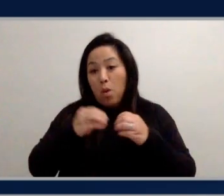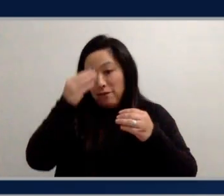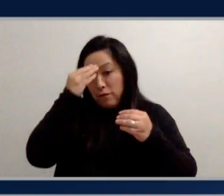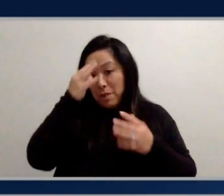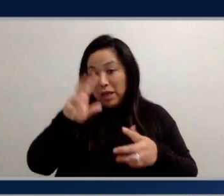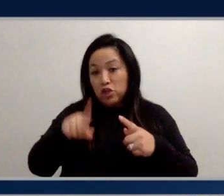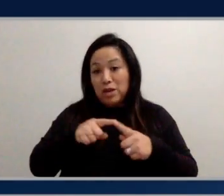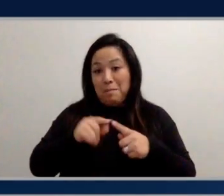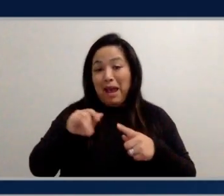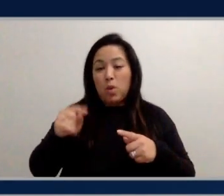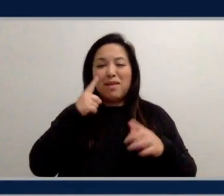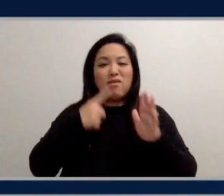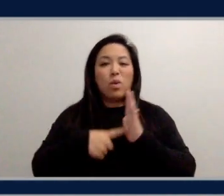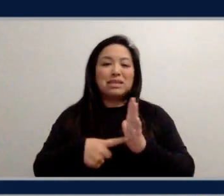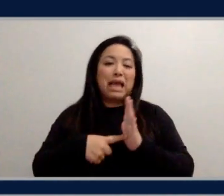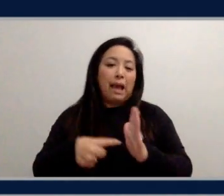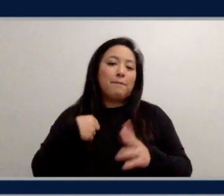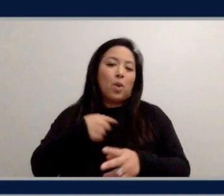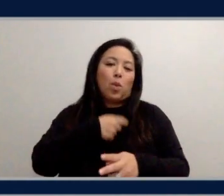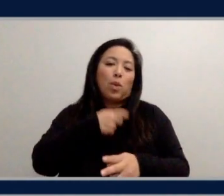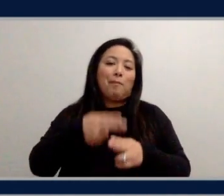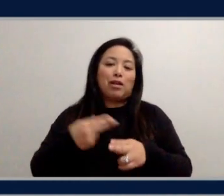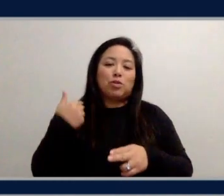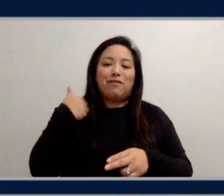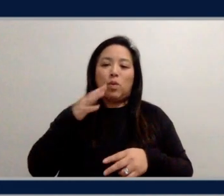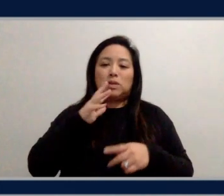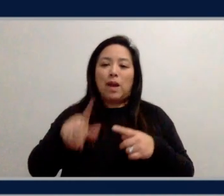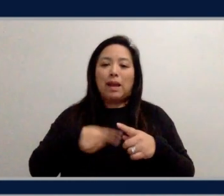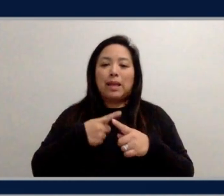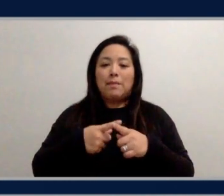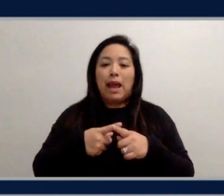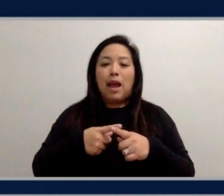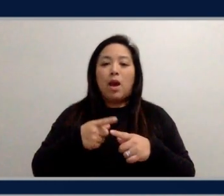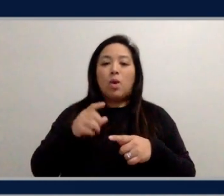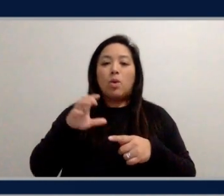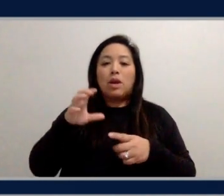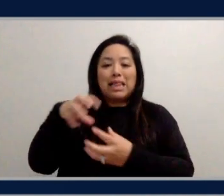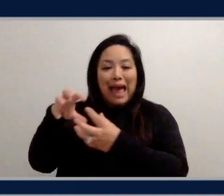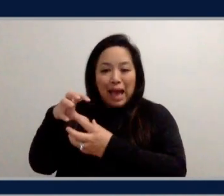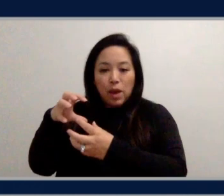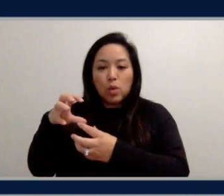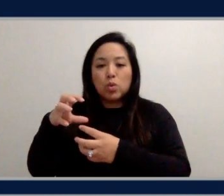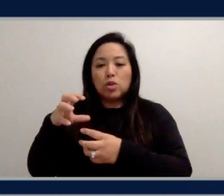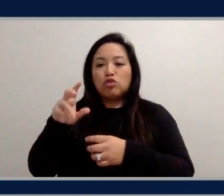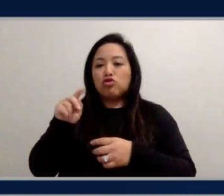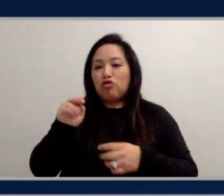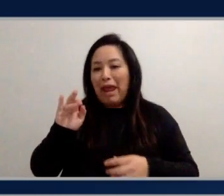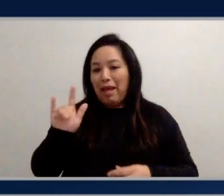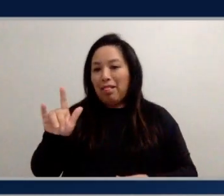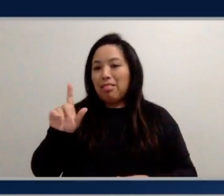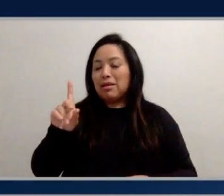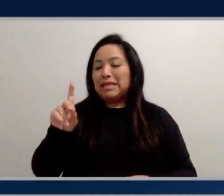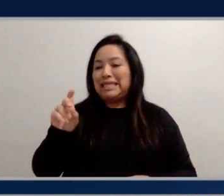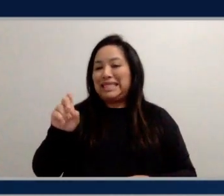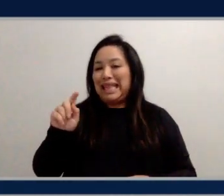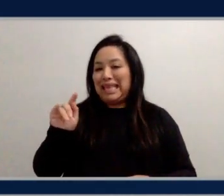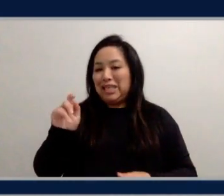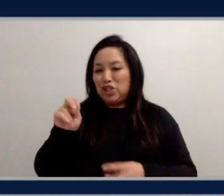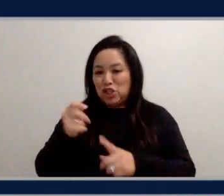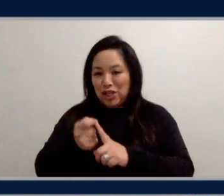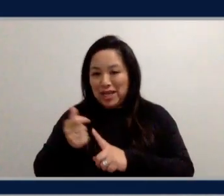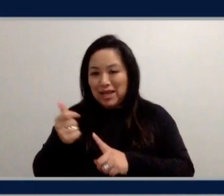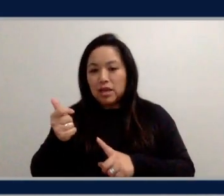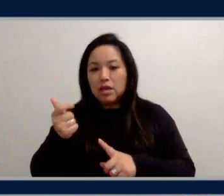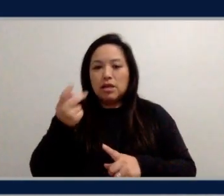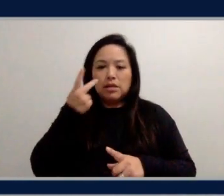So for example, we mentioned earlier the CloudTrail deletion. We can click on it, see exactly what finding was it, what are the